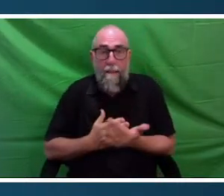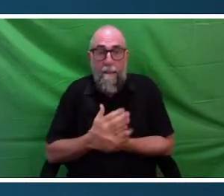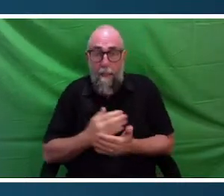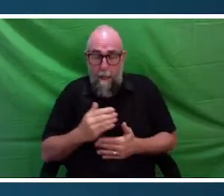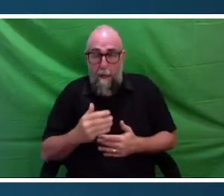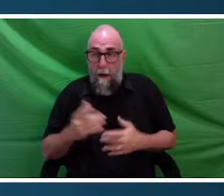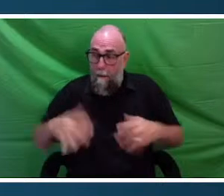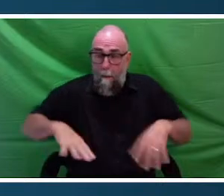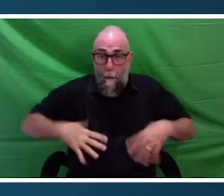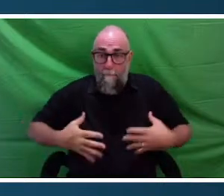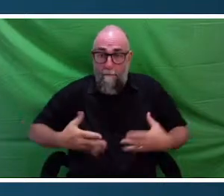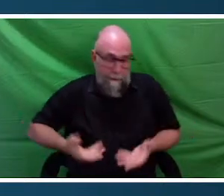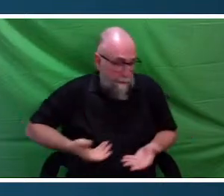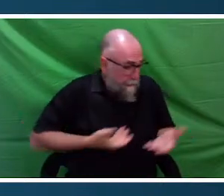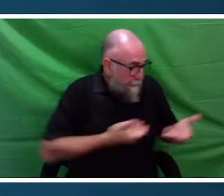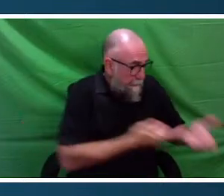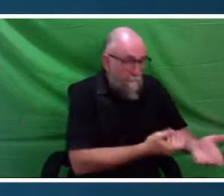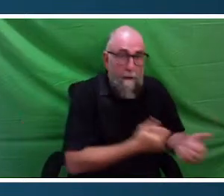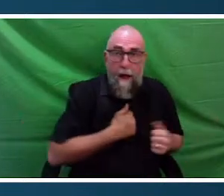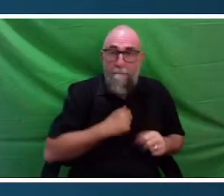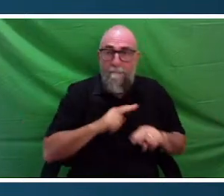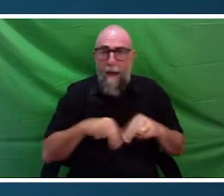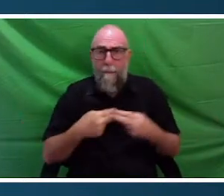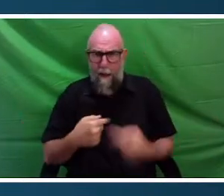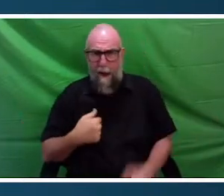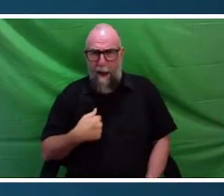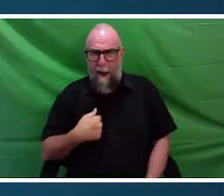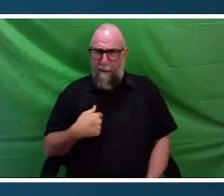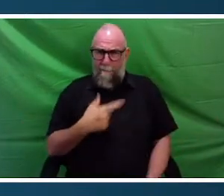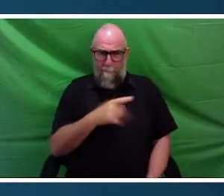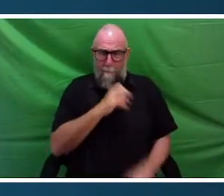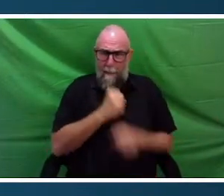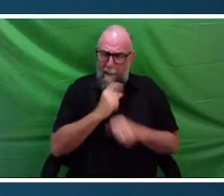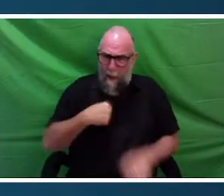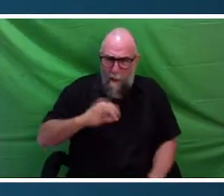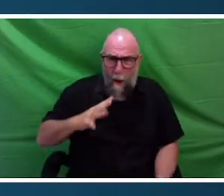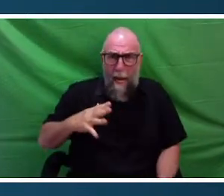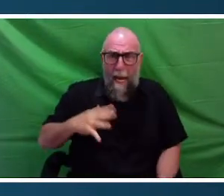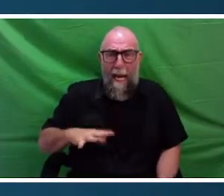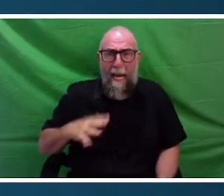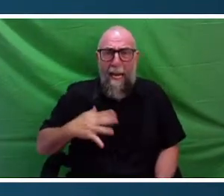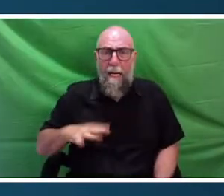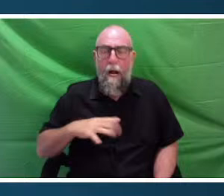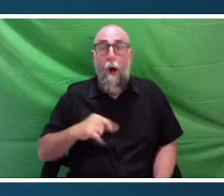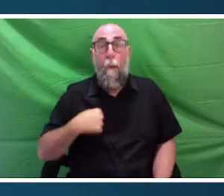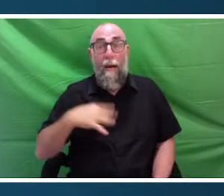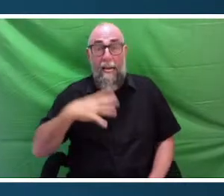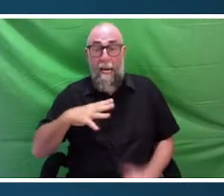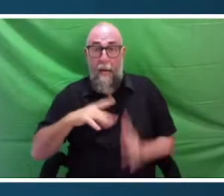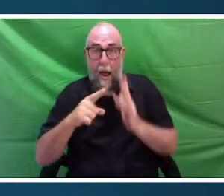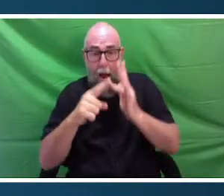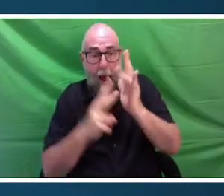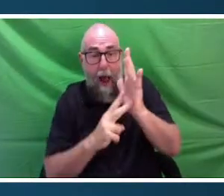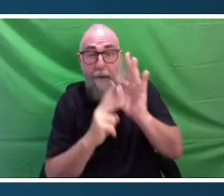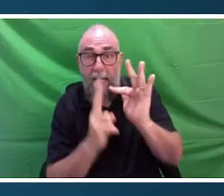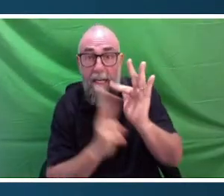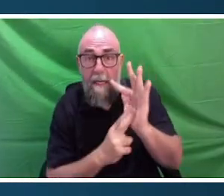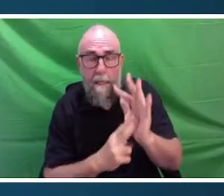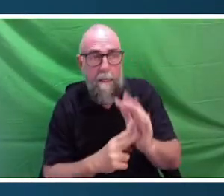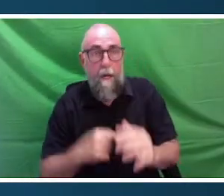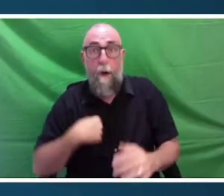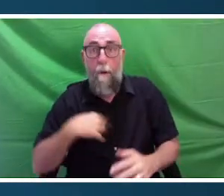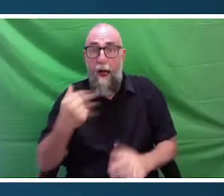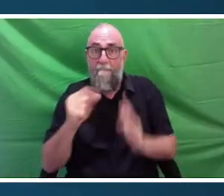families. This is not what we need. All we need is an oven and flour so we can feed